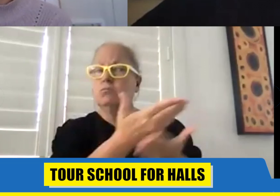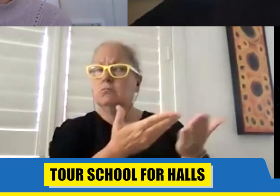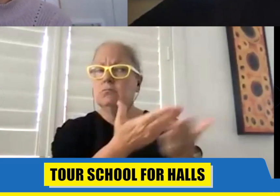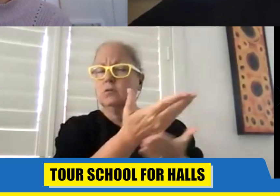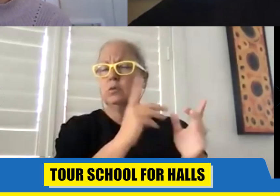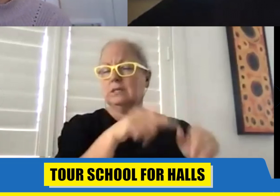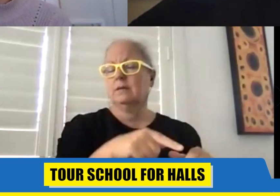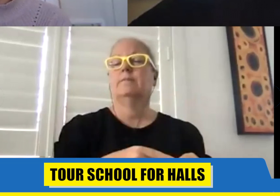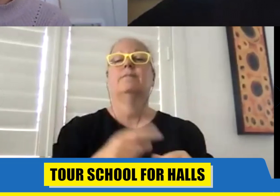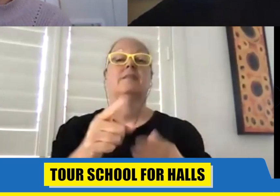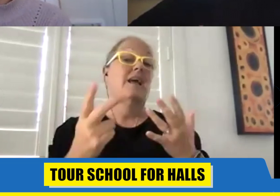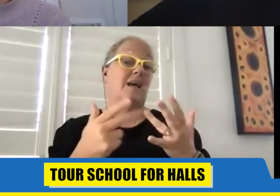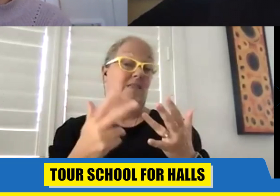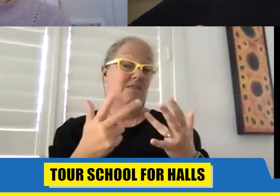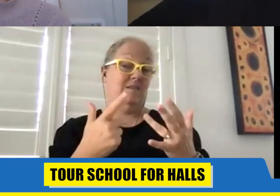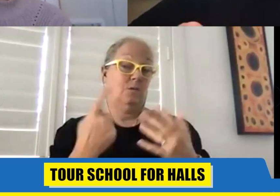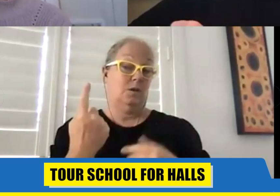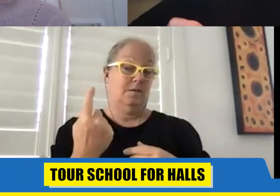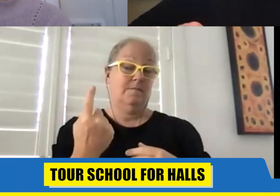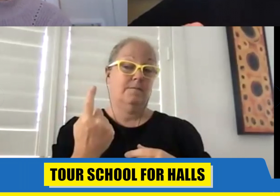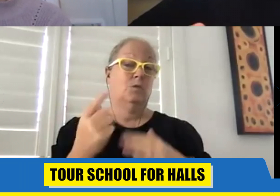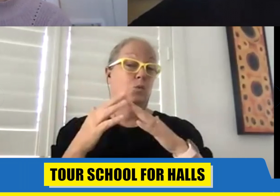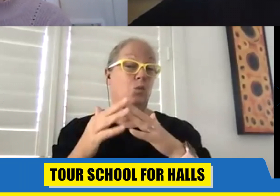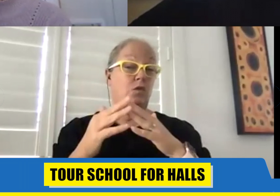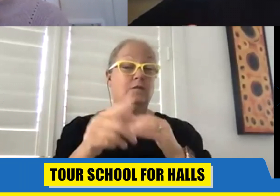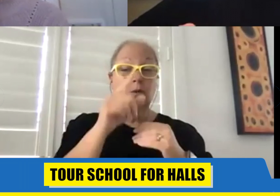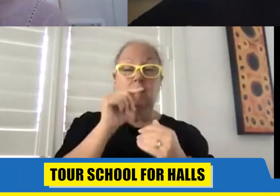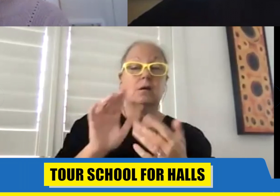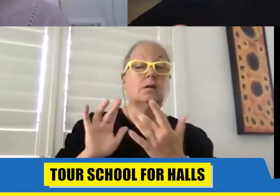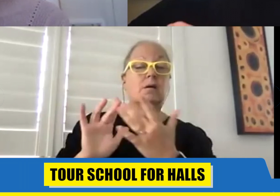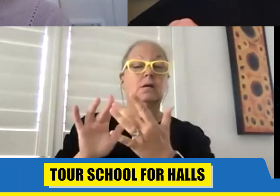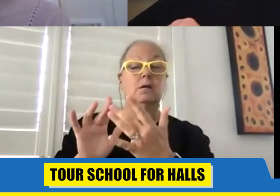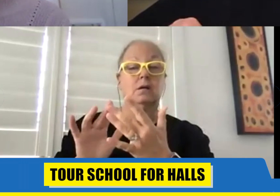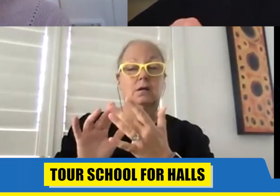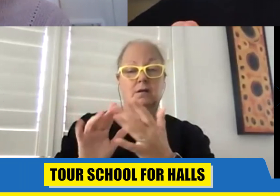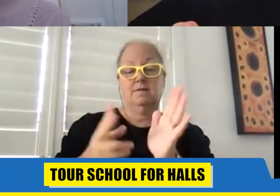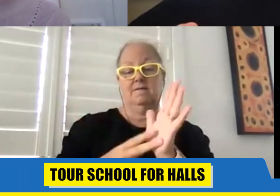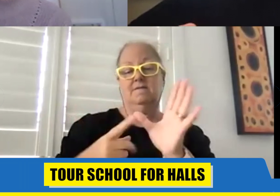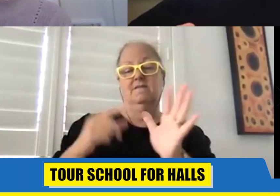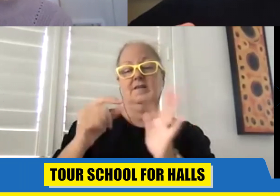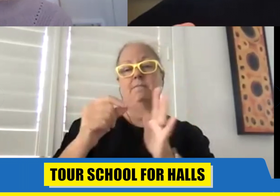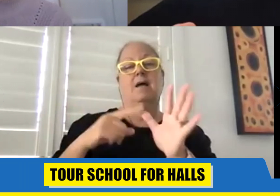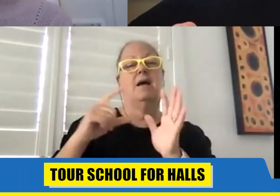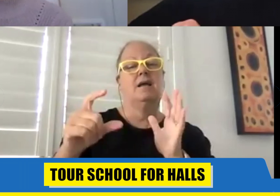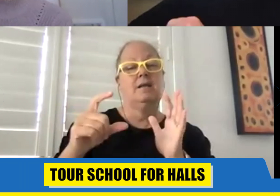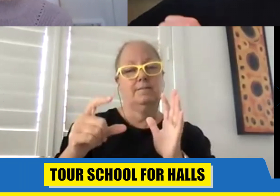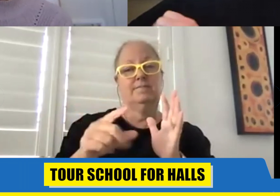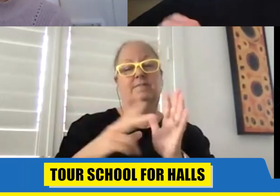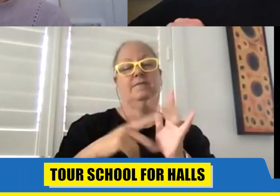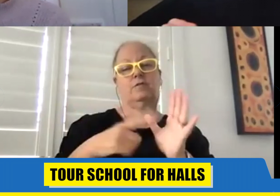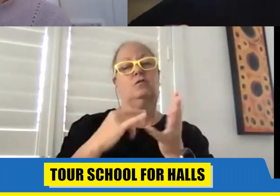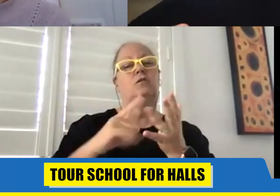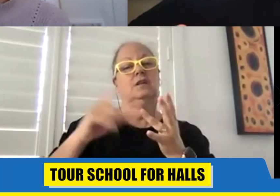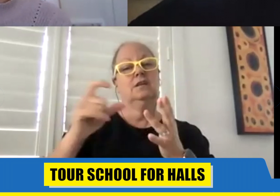would recommend, if you can make contact with VAPAC, which is the Victorian Association